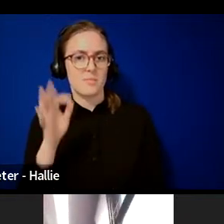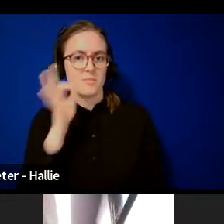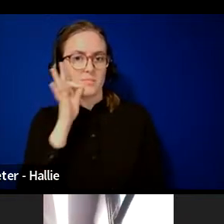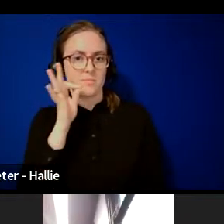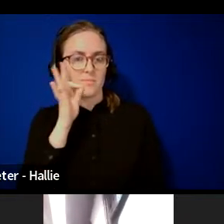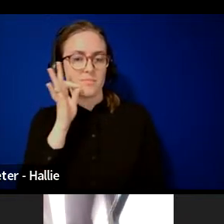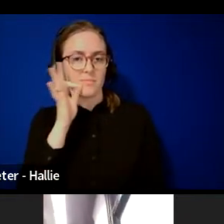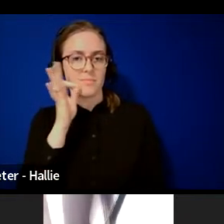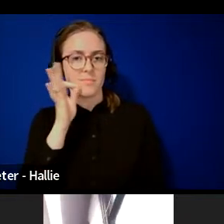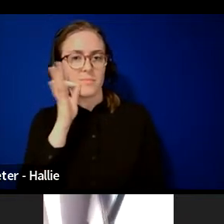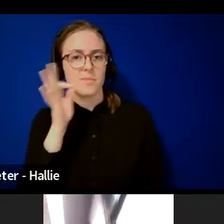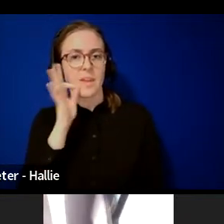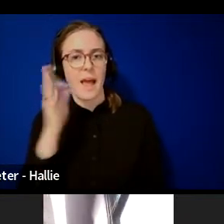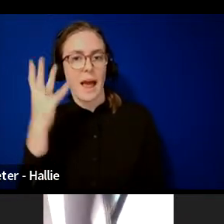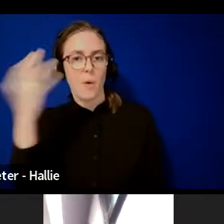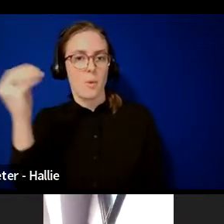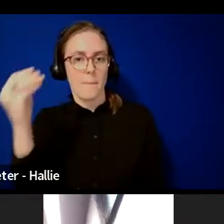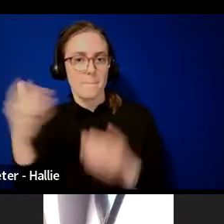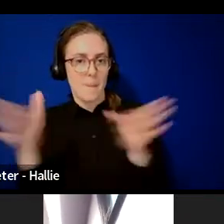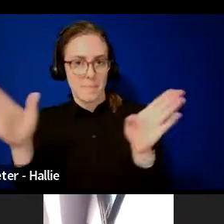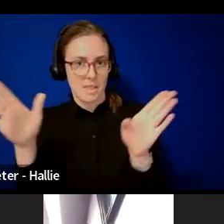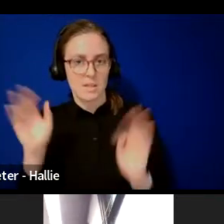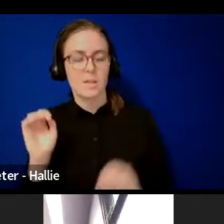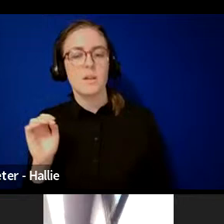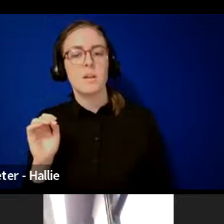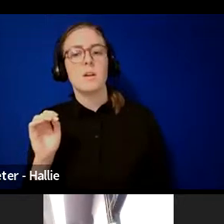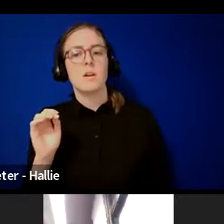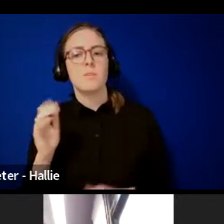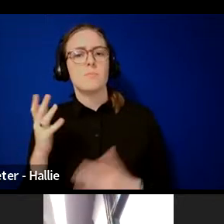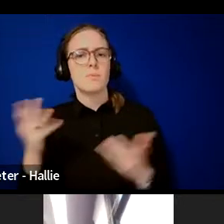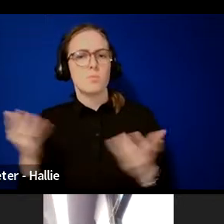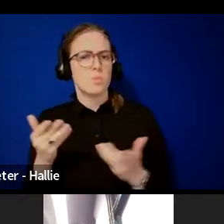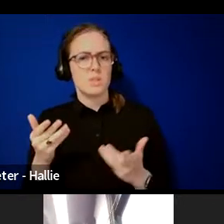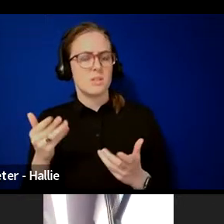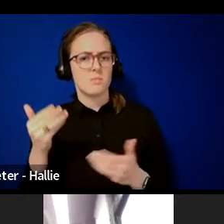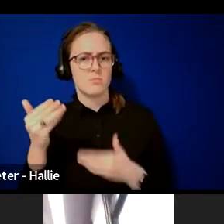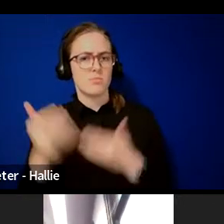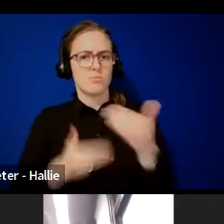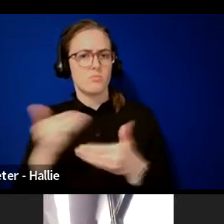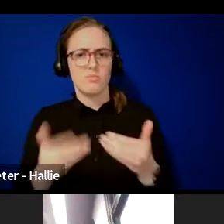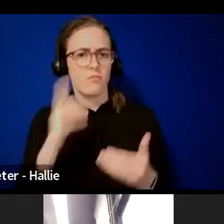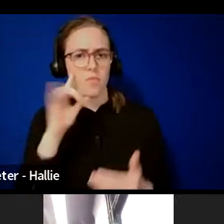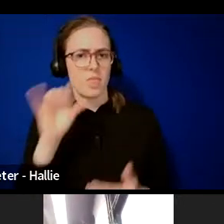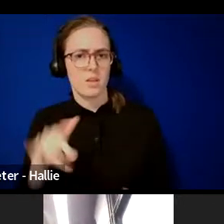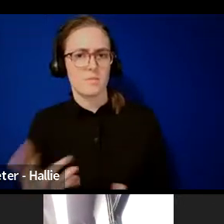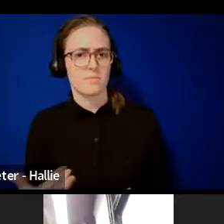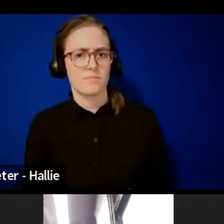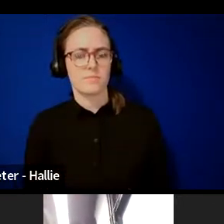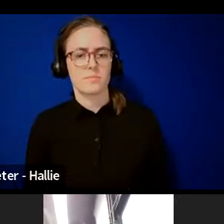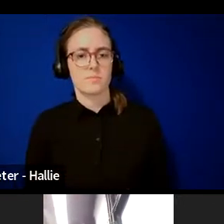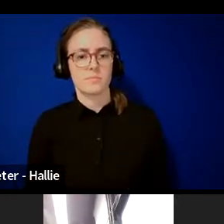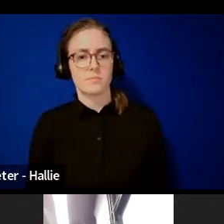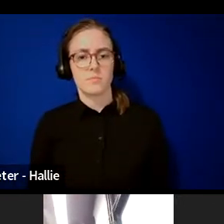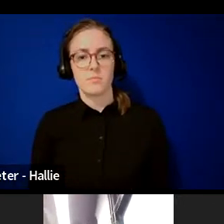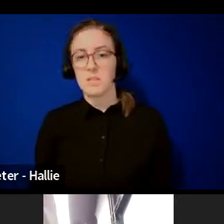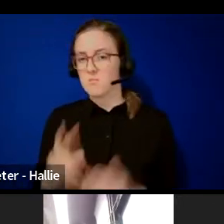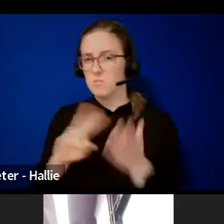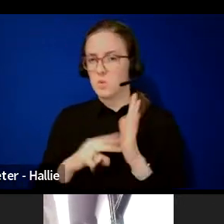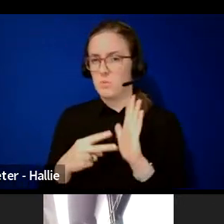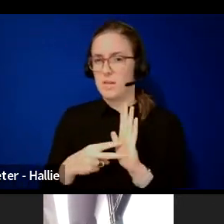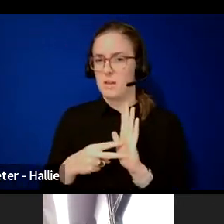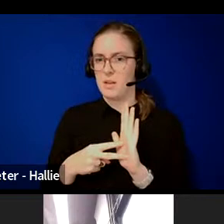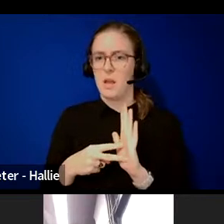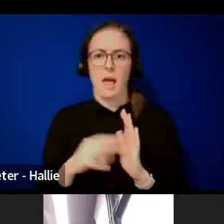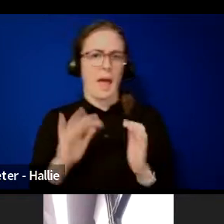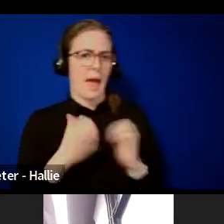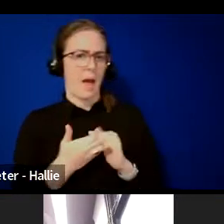public. Now, what is the procedure for that? You mean as far as how